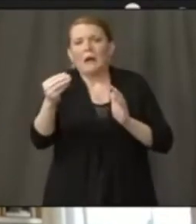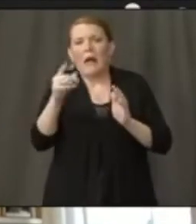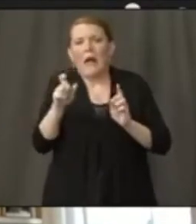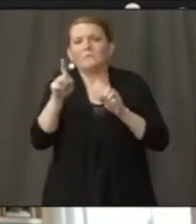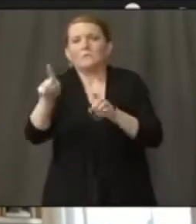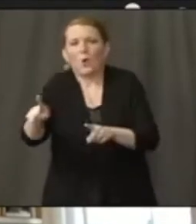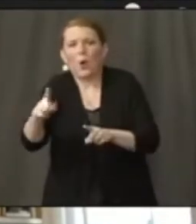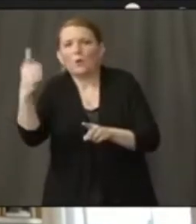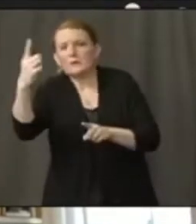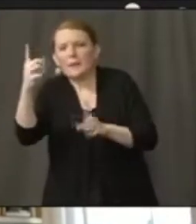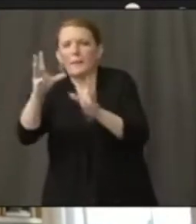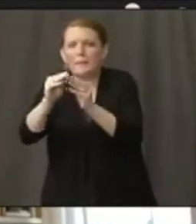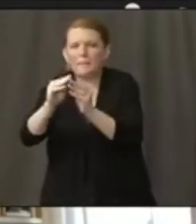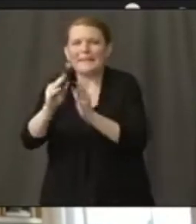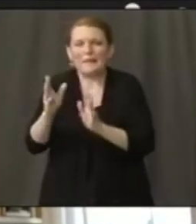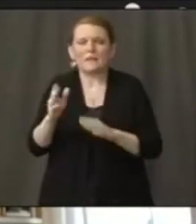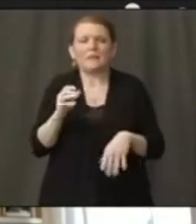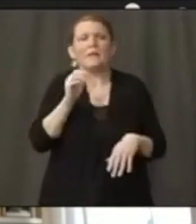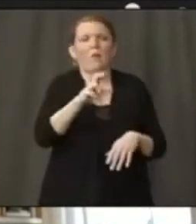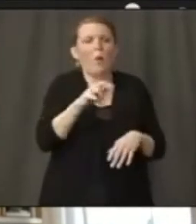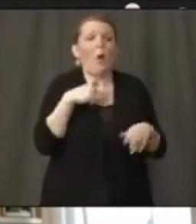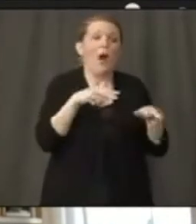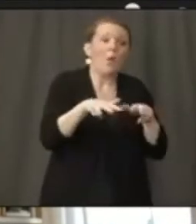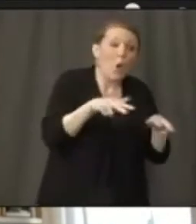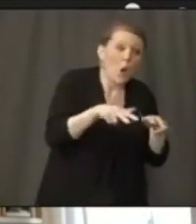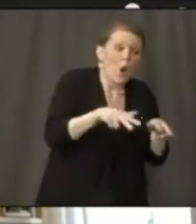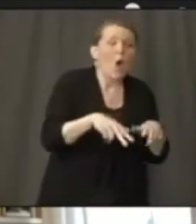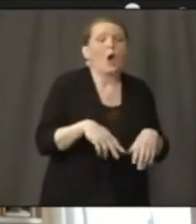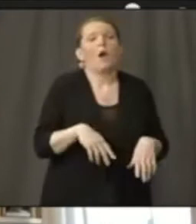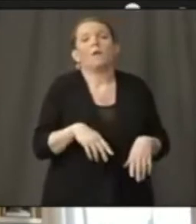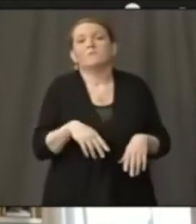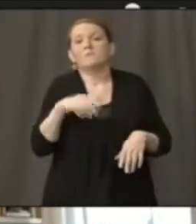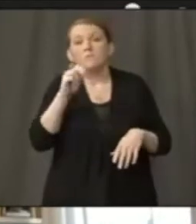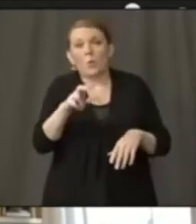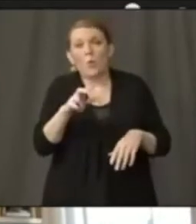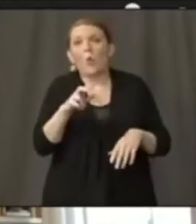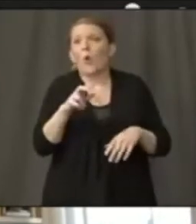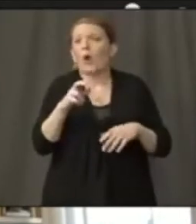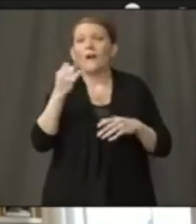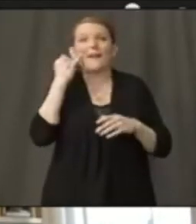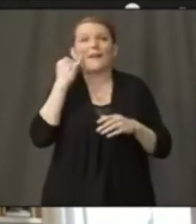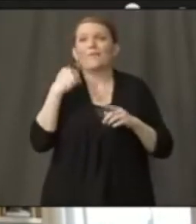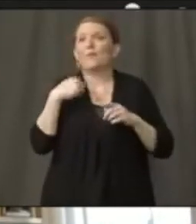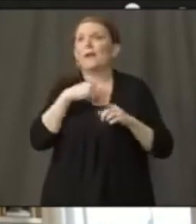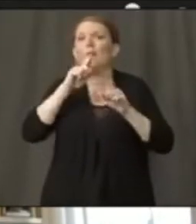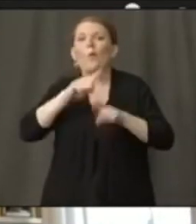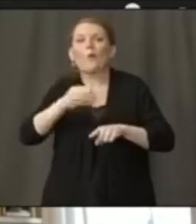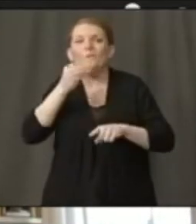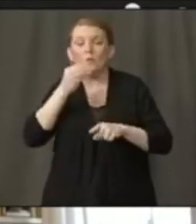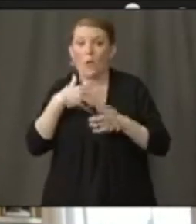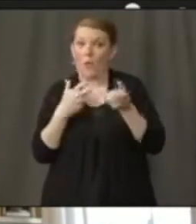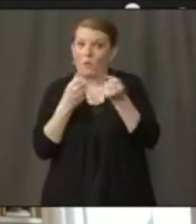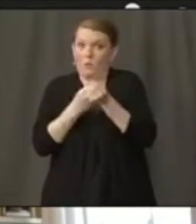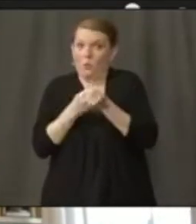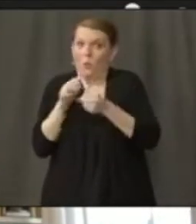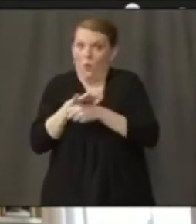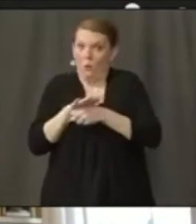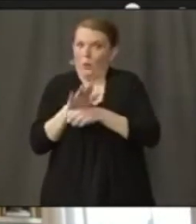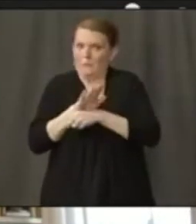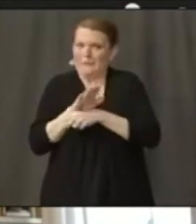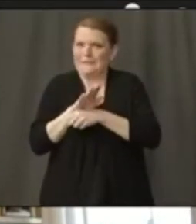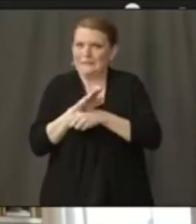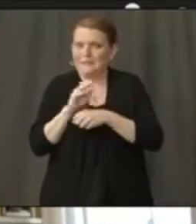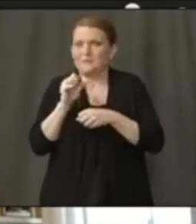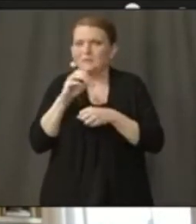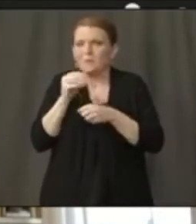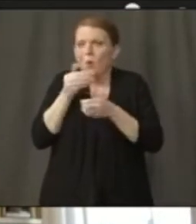ensure I'm supporting local business. My family and I have been getting food from our local farm grocer and ordering out from local